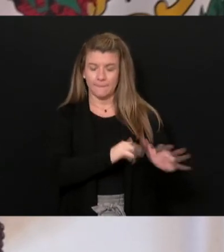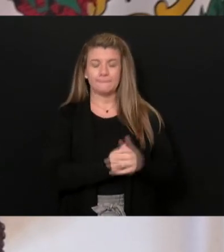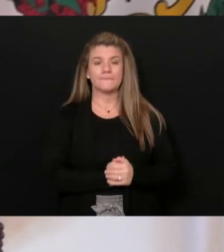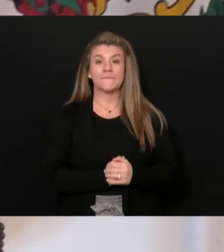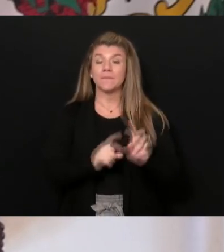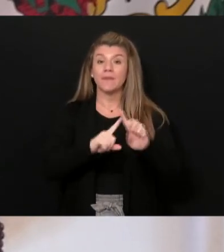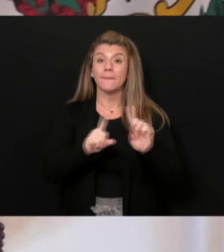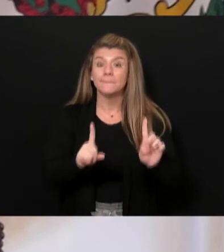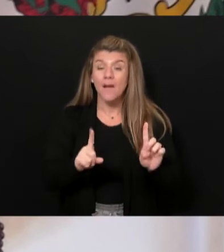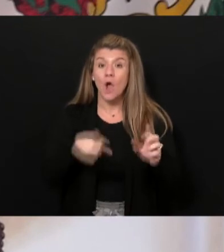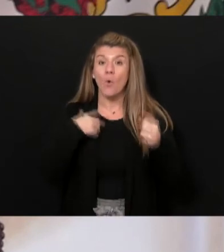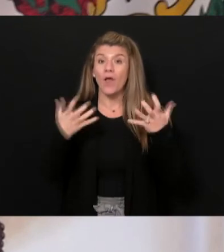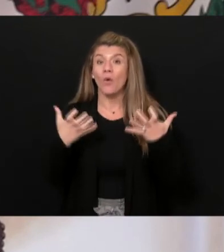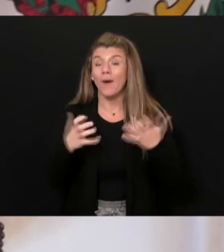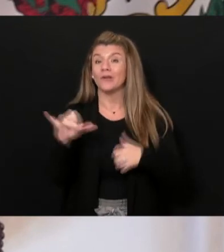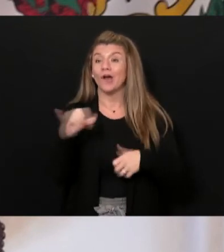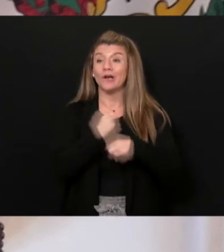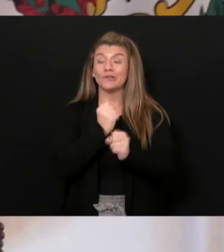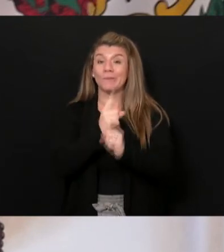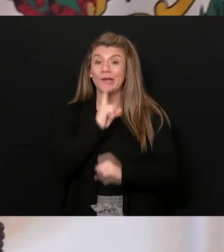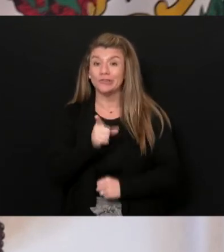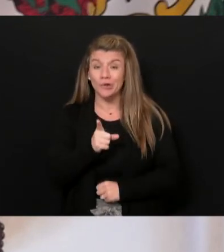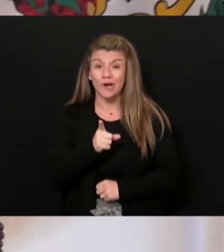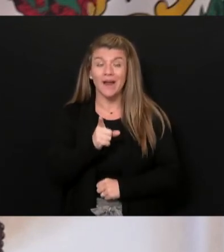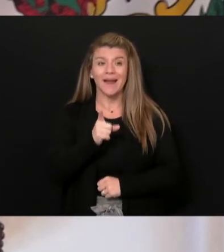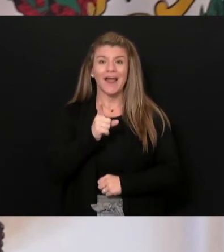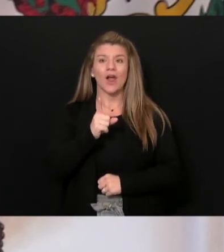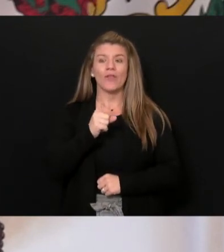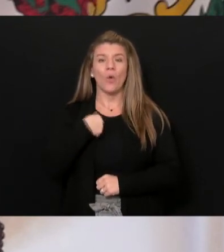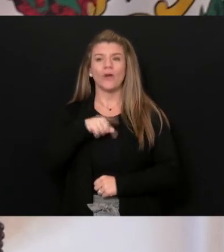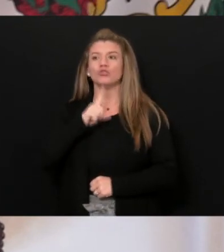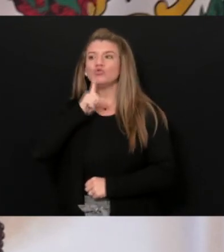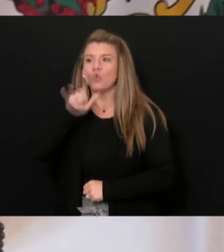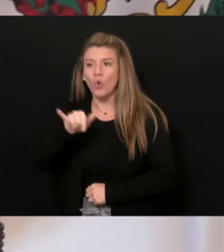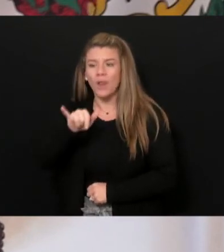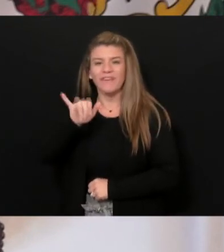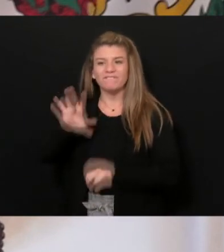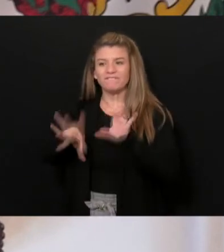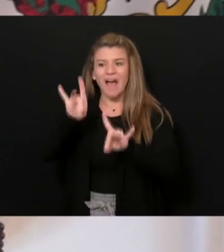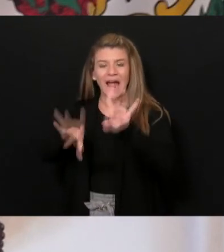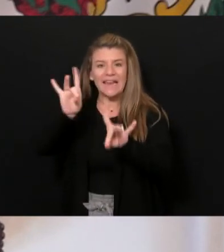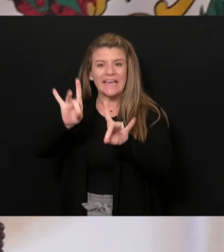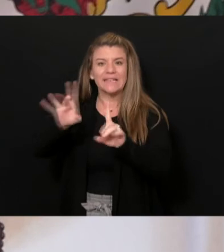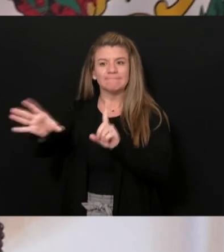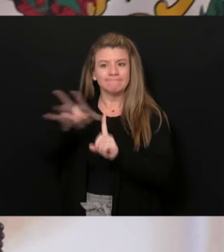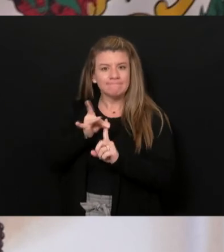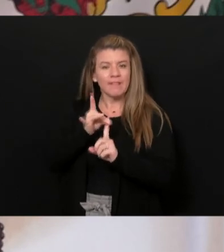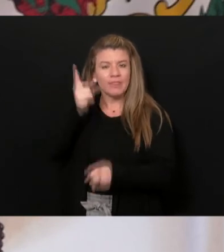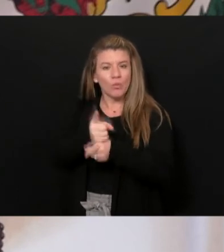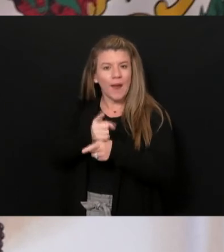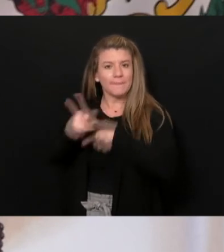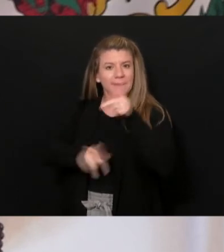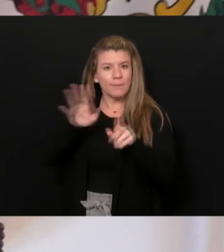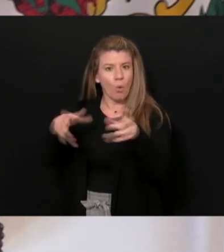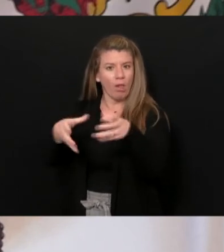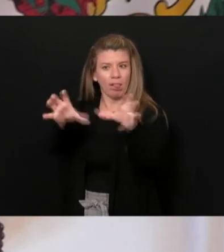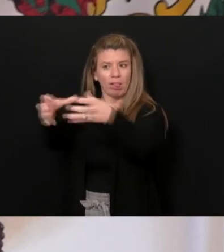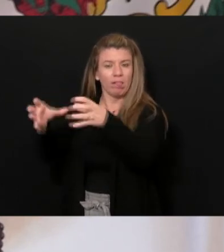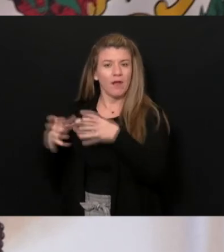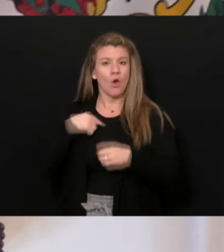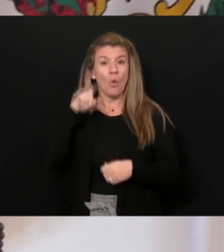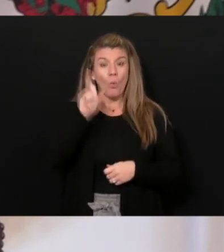we want to be sure that we are truly targeting and testing the right people. We got to get